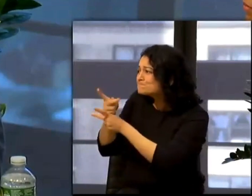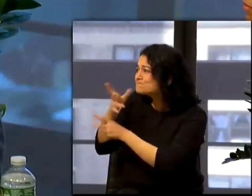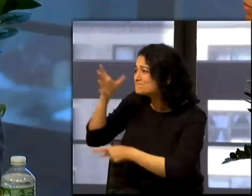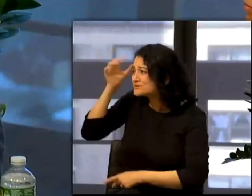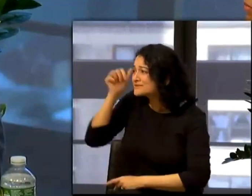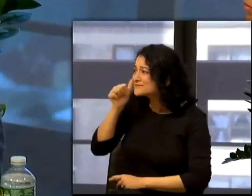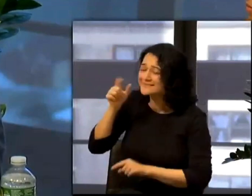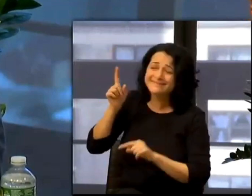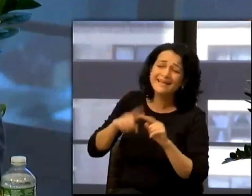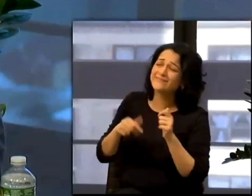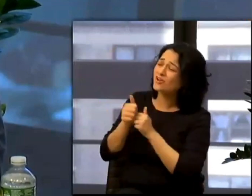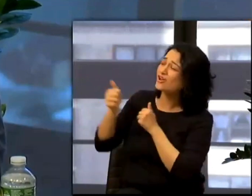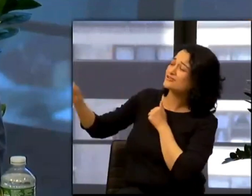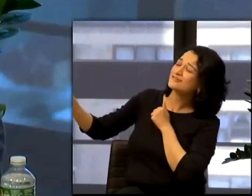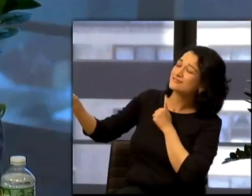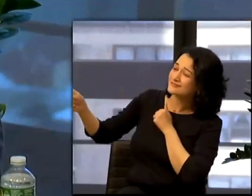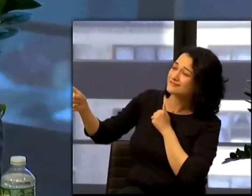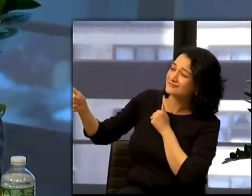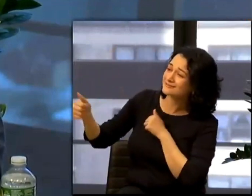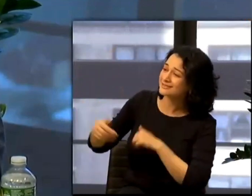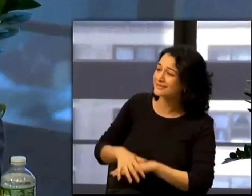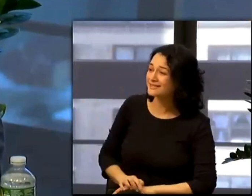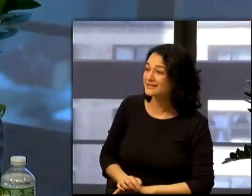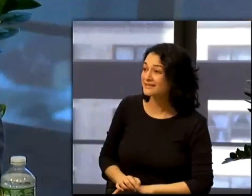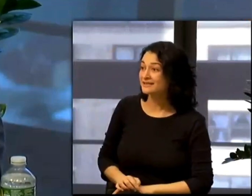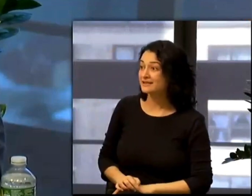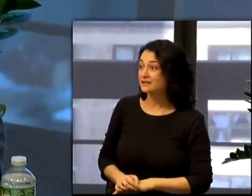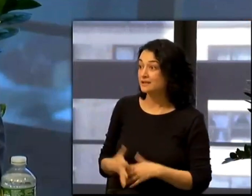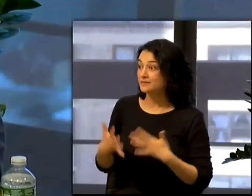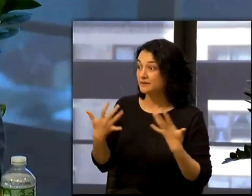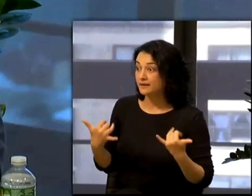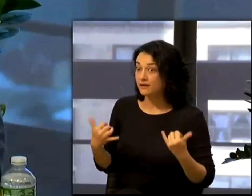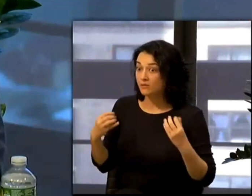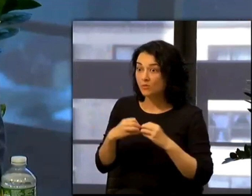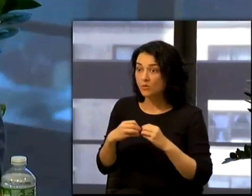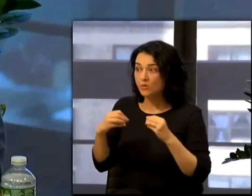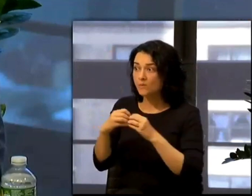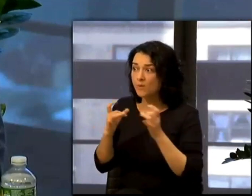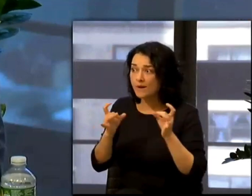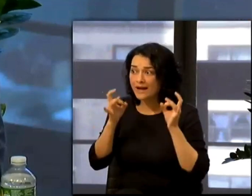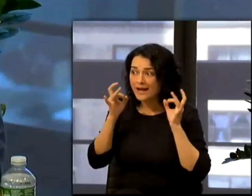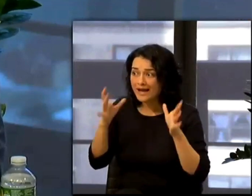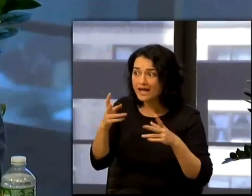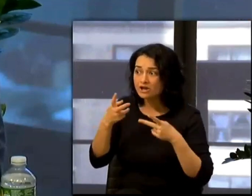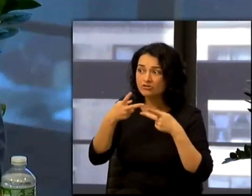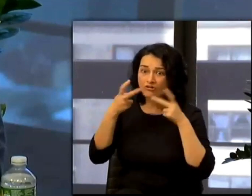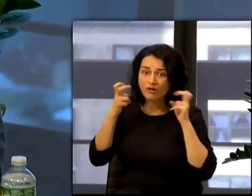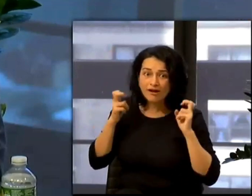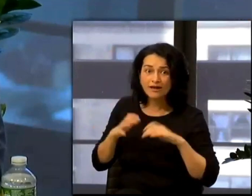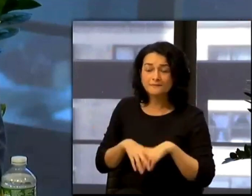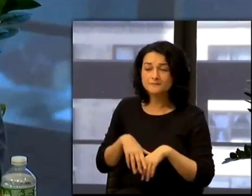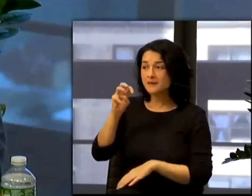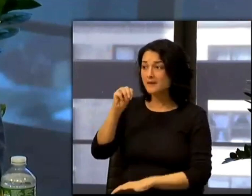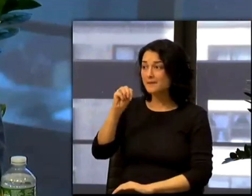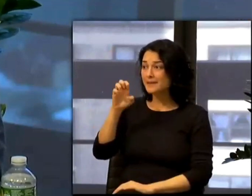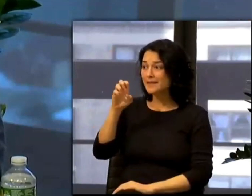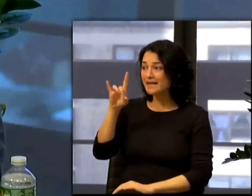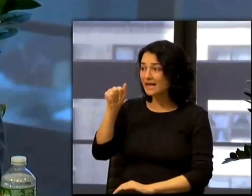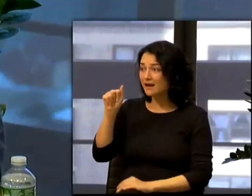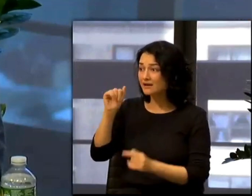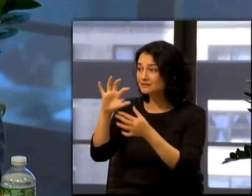reports surfaced in the media around anti-Asian hate crimes, they had,